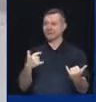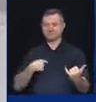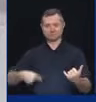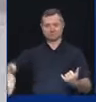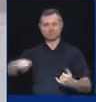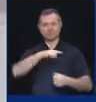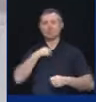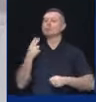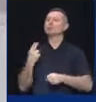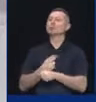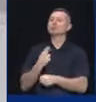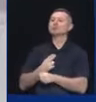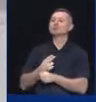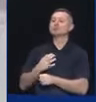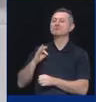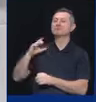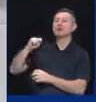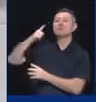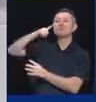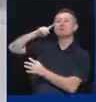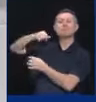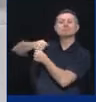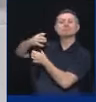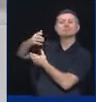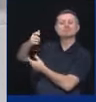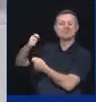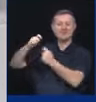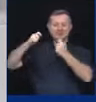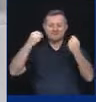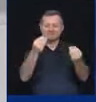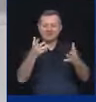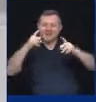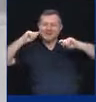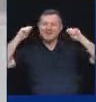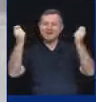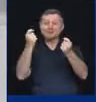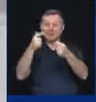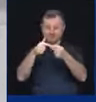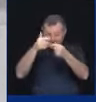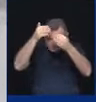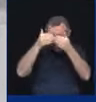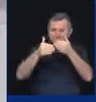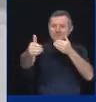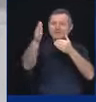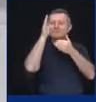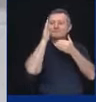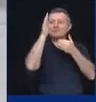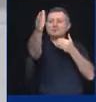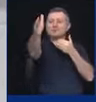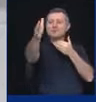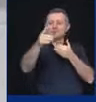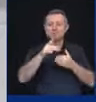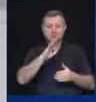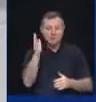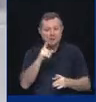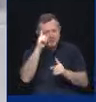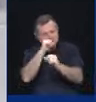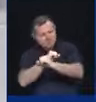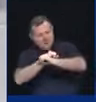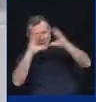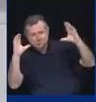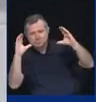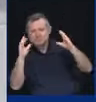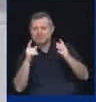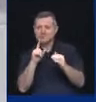celebrate the future. We never imagined that our founding message of hope and revitalization would